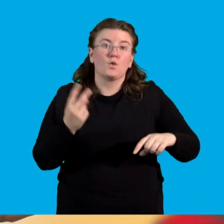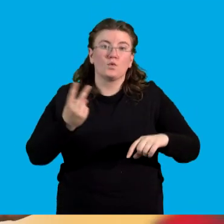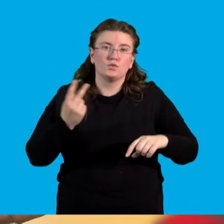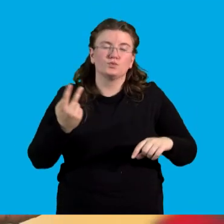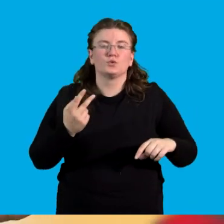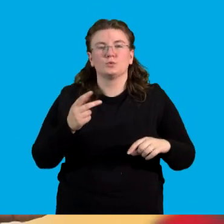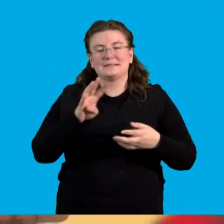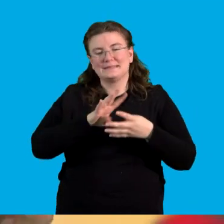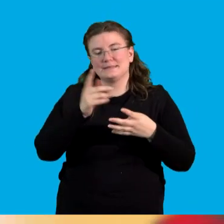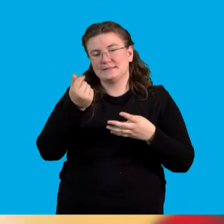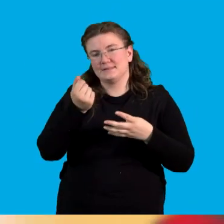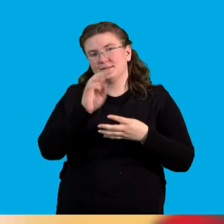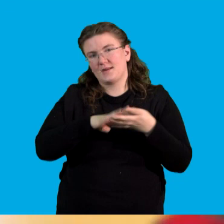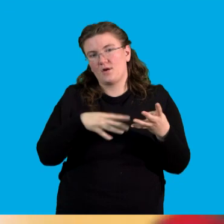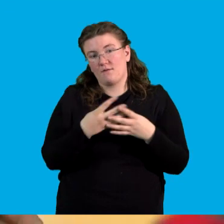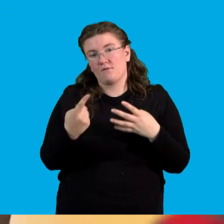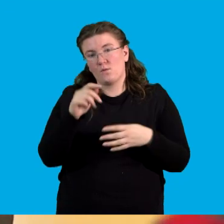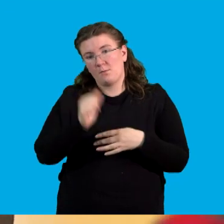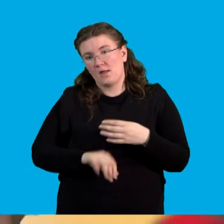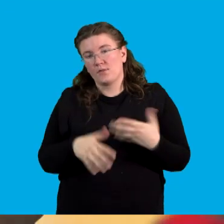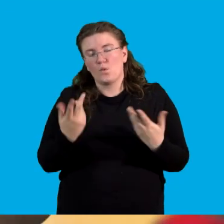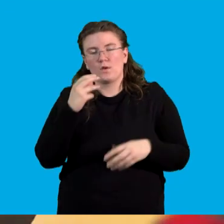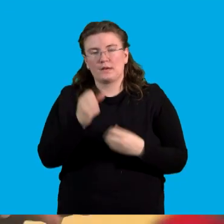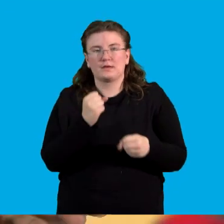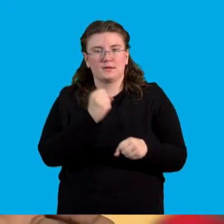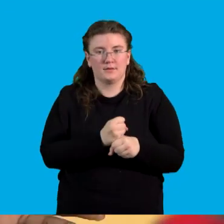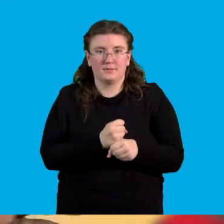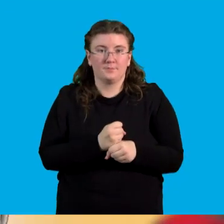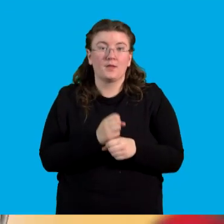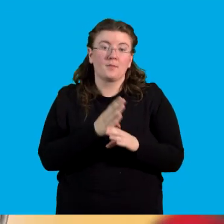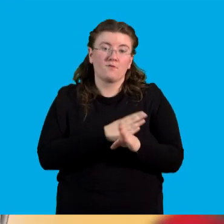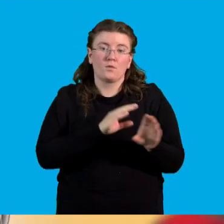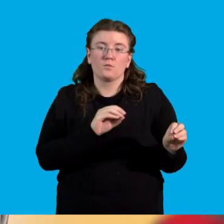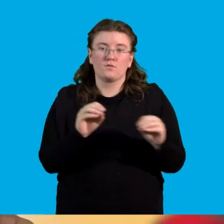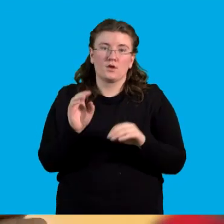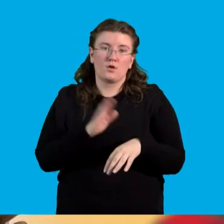the tariff that you are being charged for that particular month or even for that particular year.